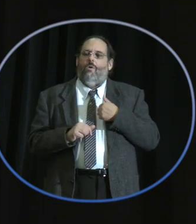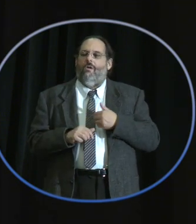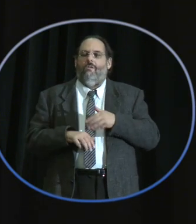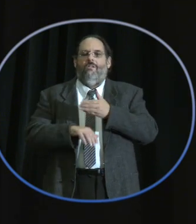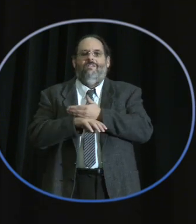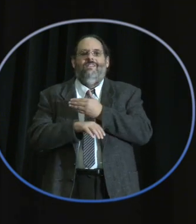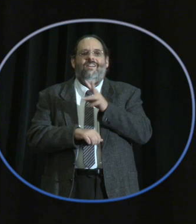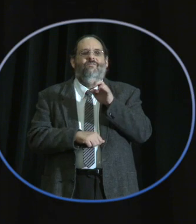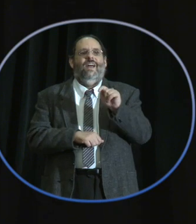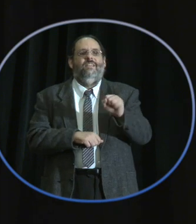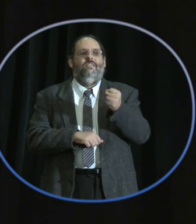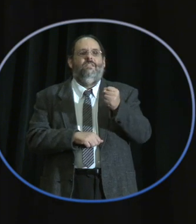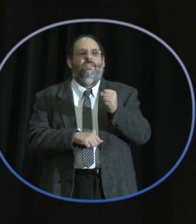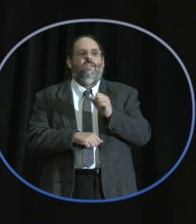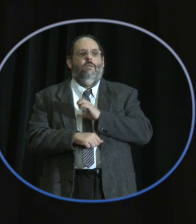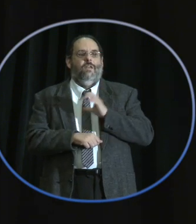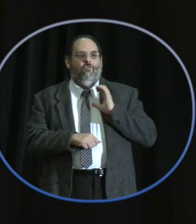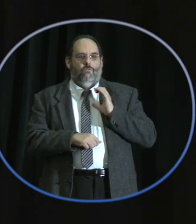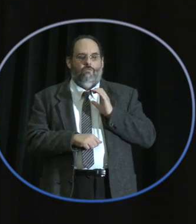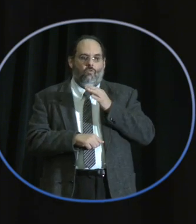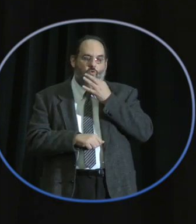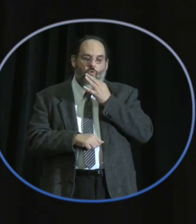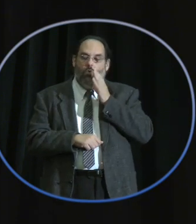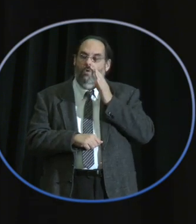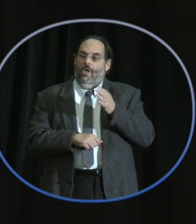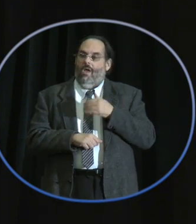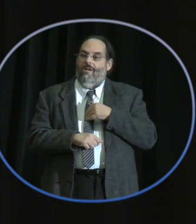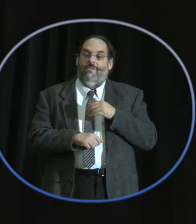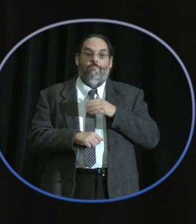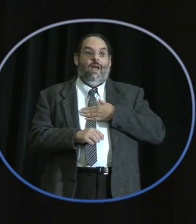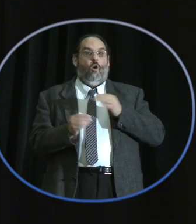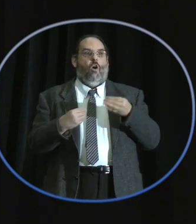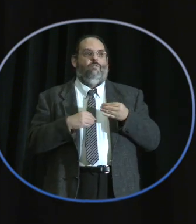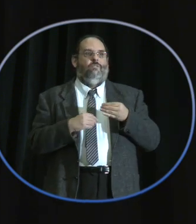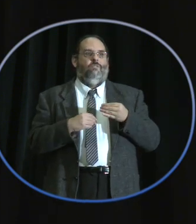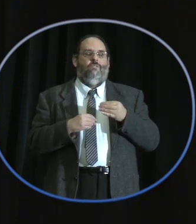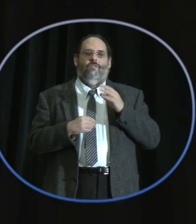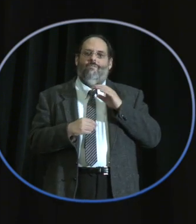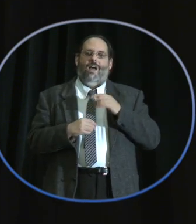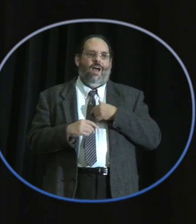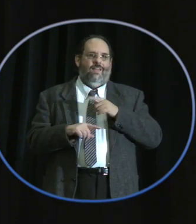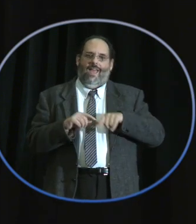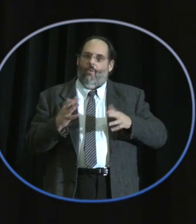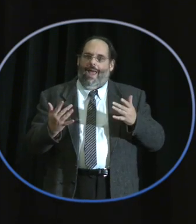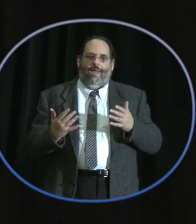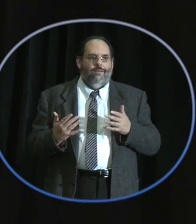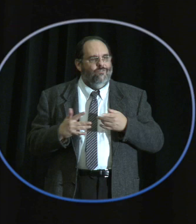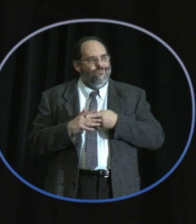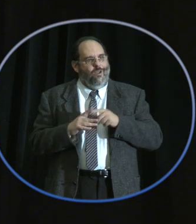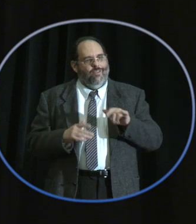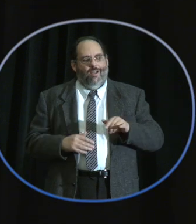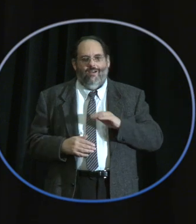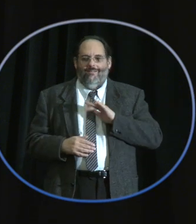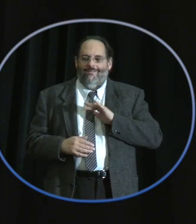reviving the Veterans Commission, and that will be housed in my office, and I can't wait.